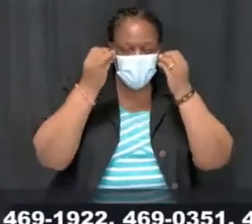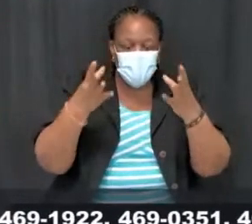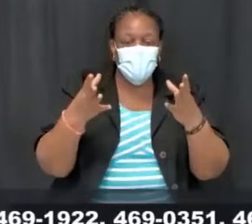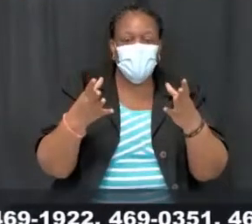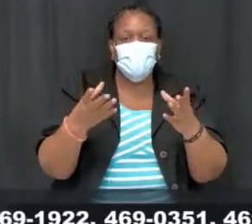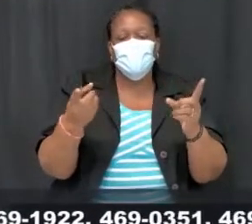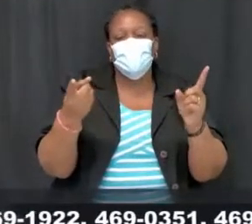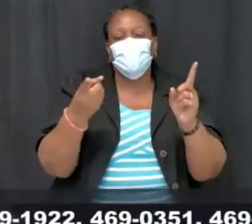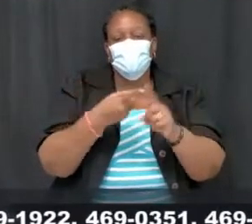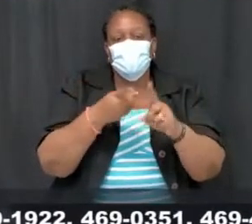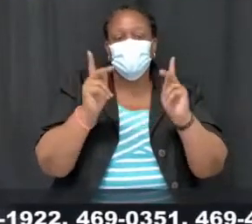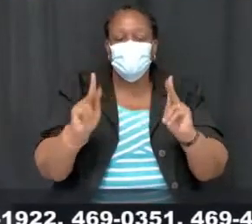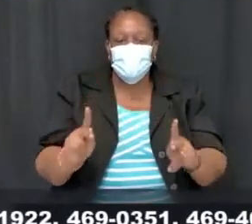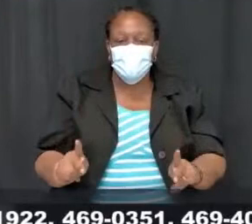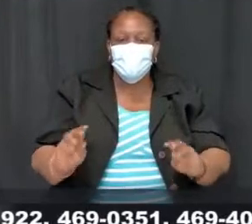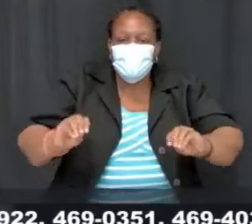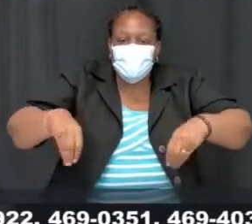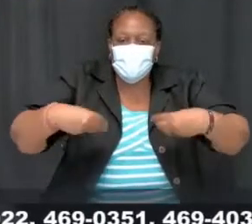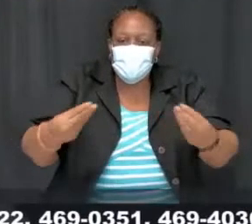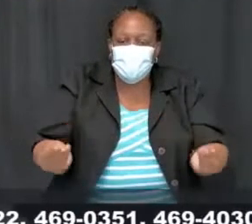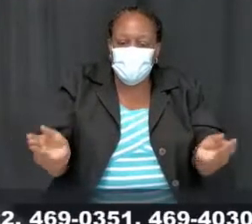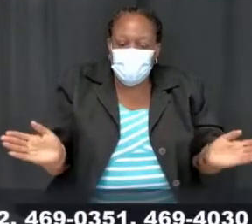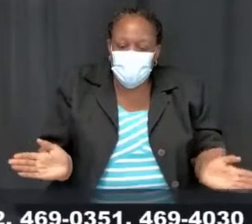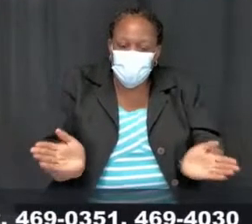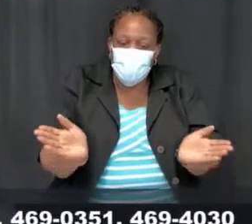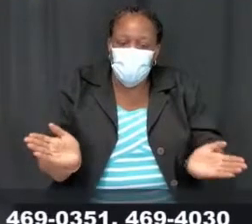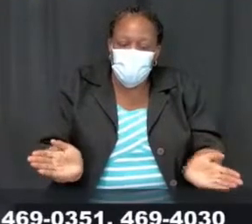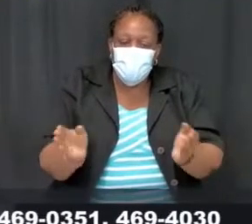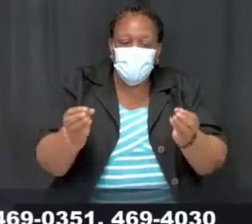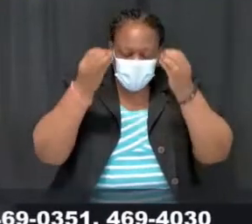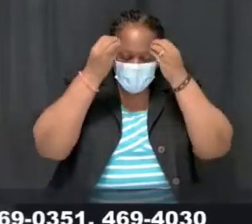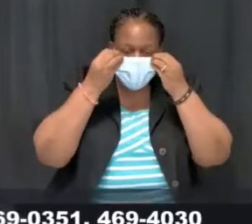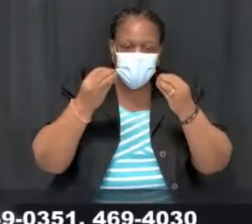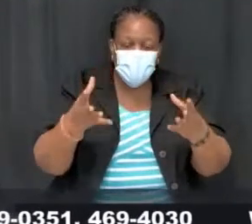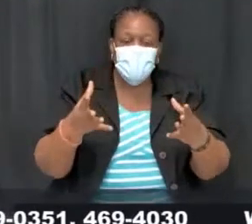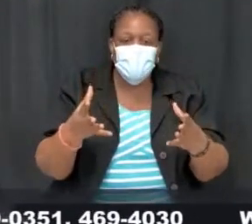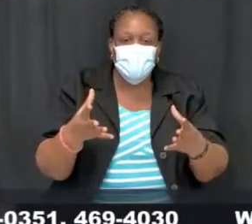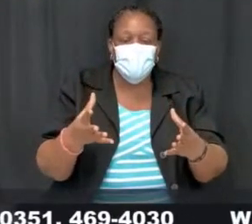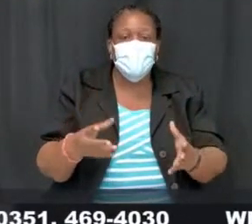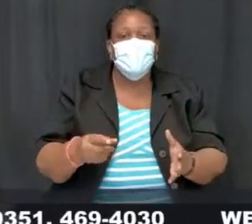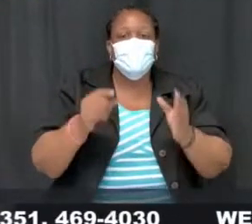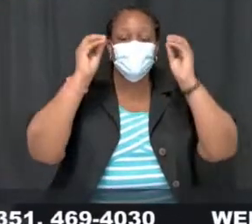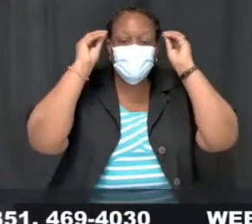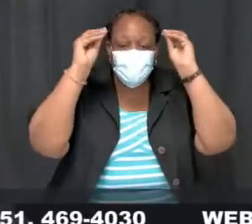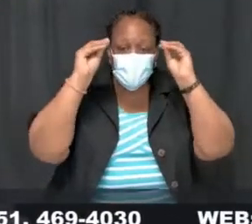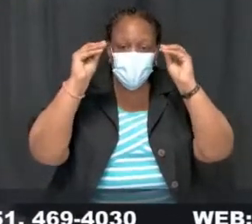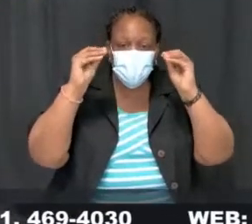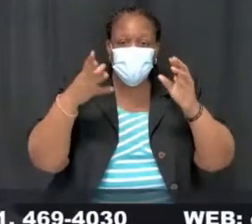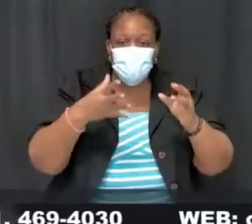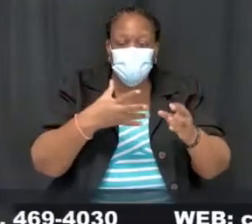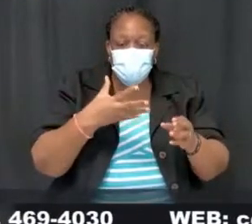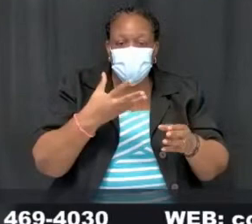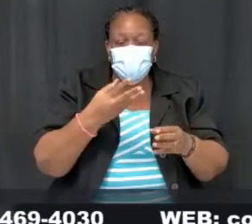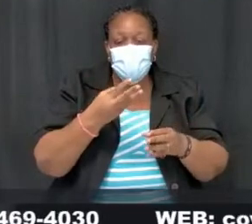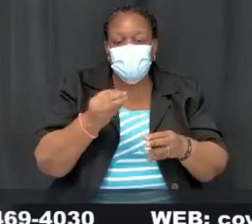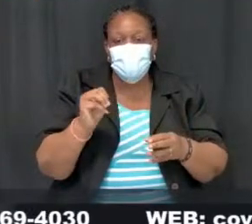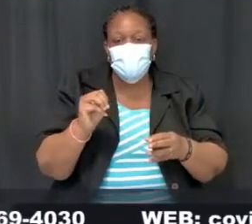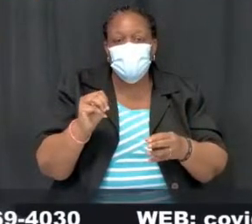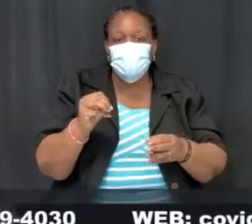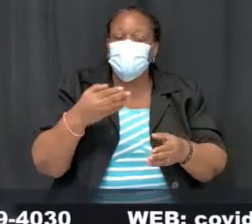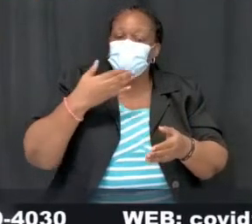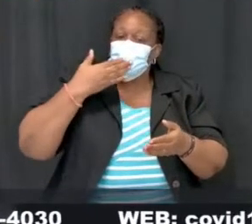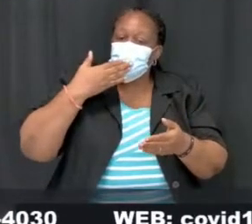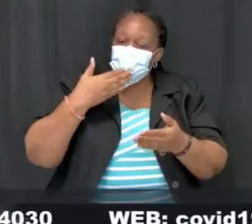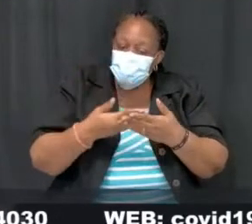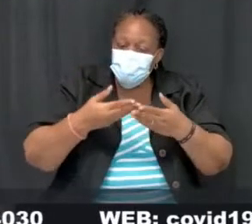spreading misinformation and join the education program in letting people know that the vaccines are safe and effective, and this is the only